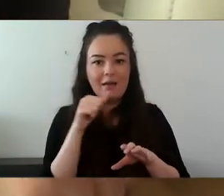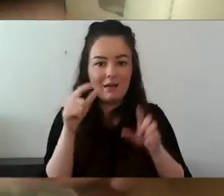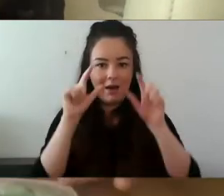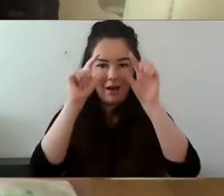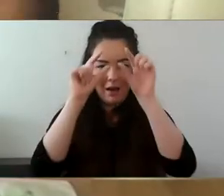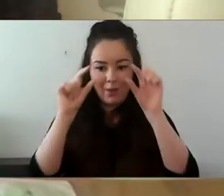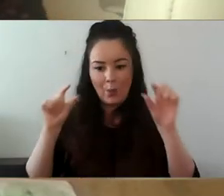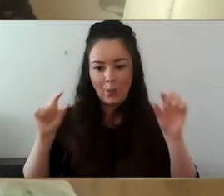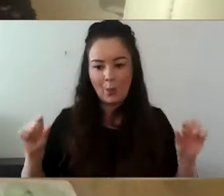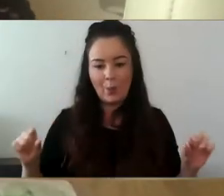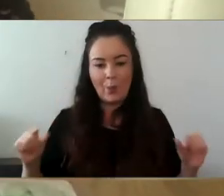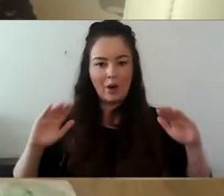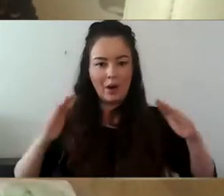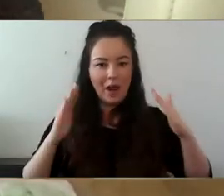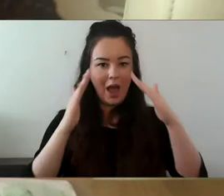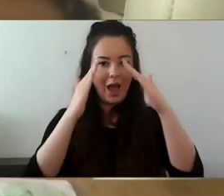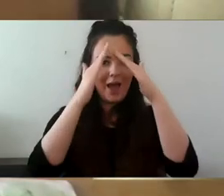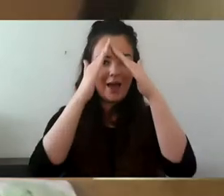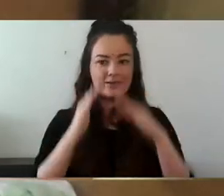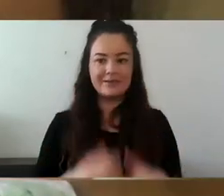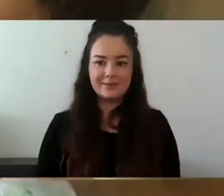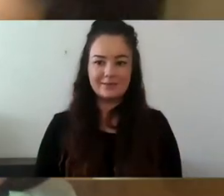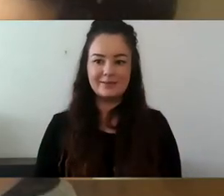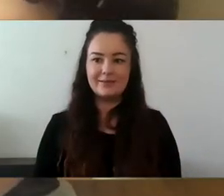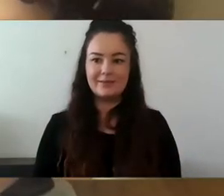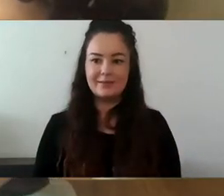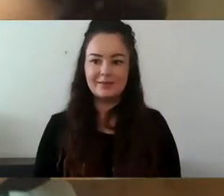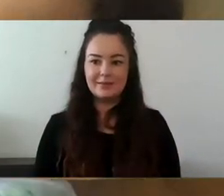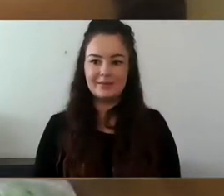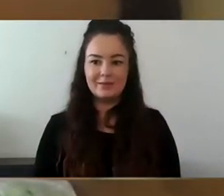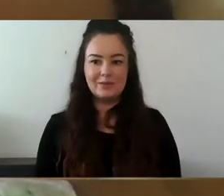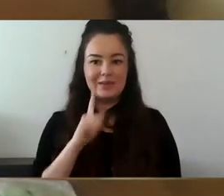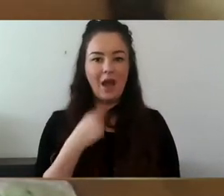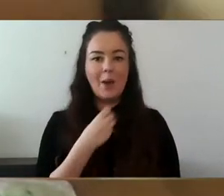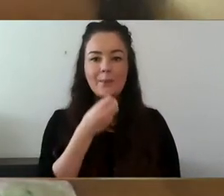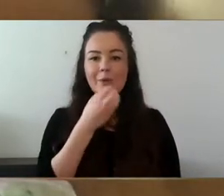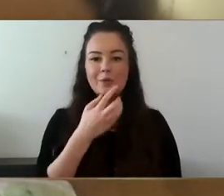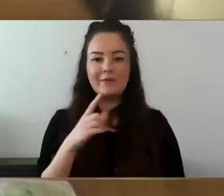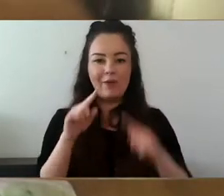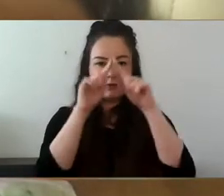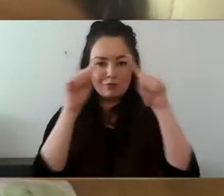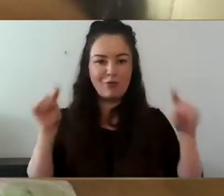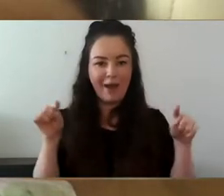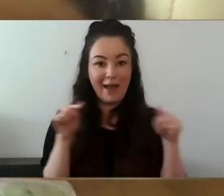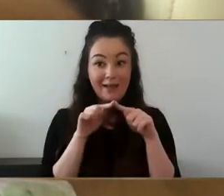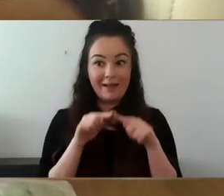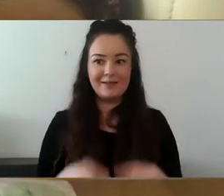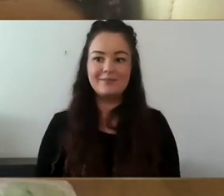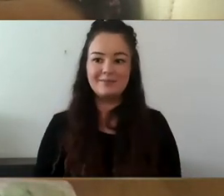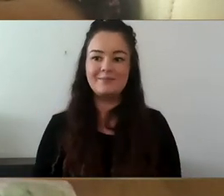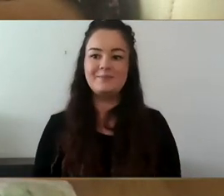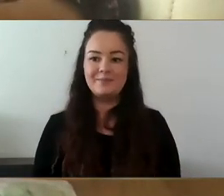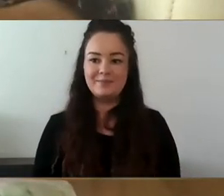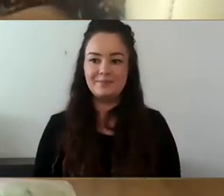the lines of the mountains. We can see our beautiful triangles.